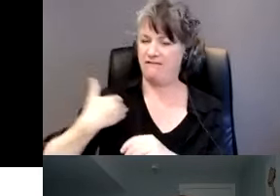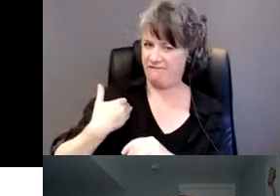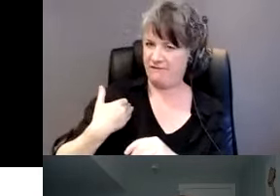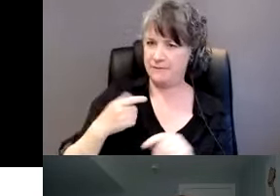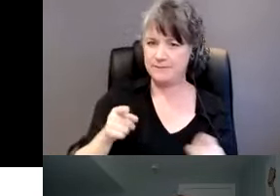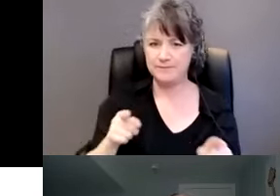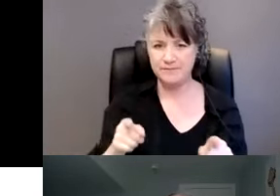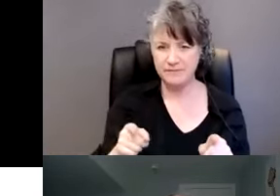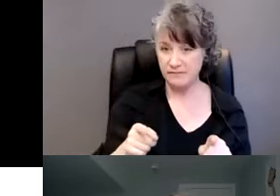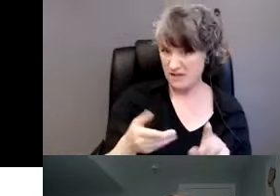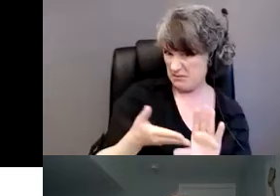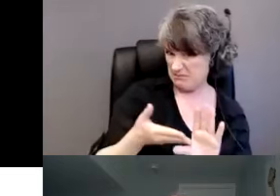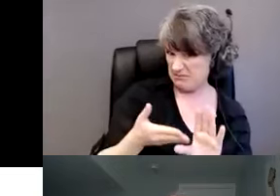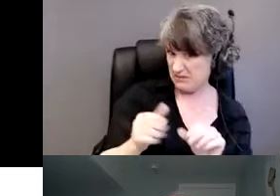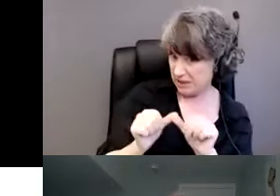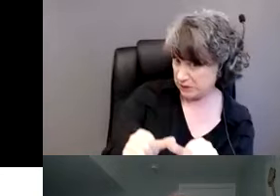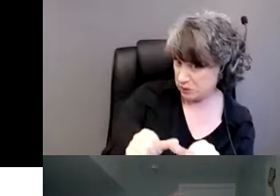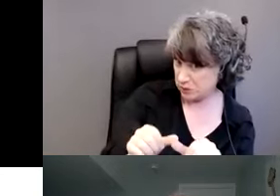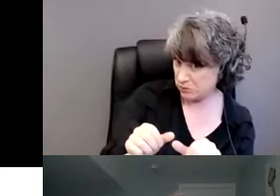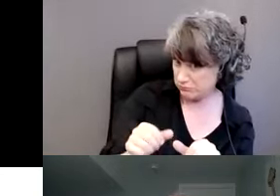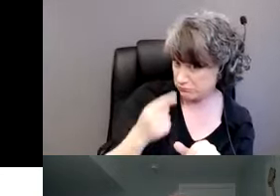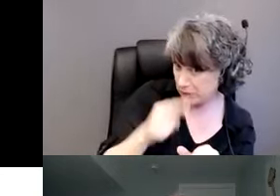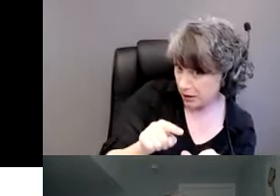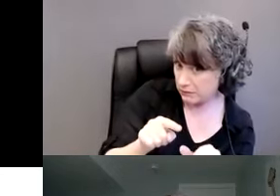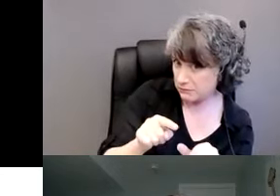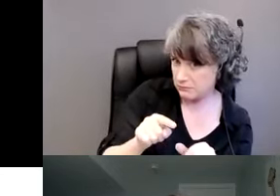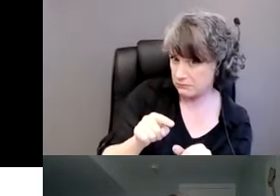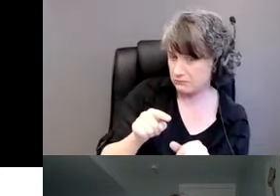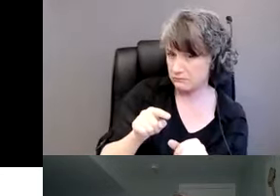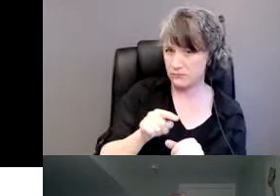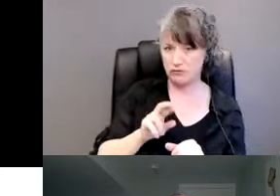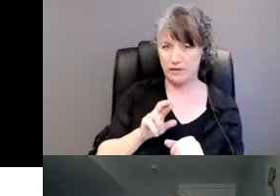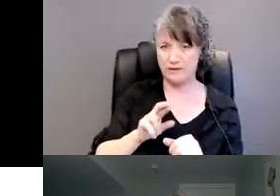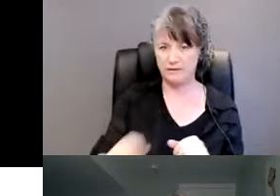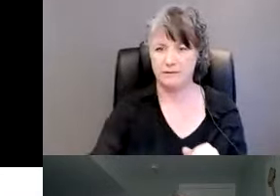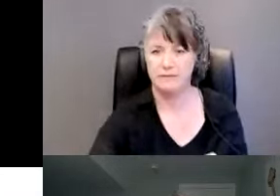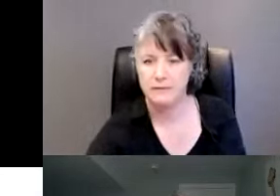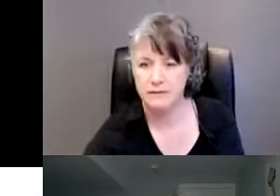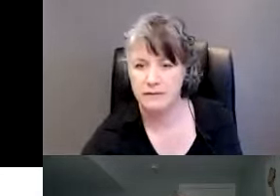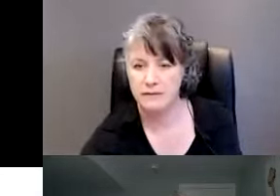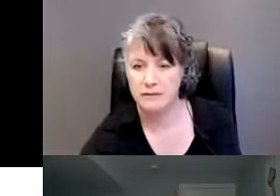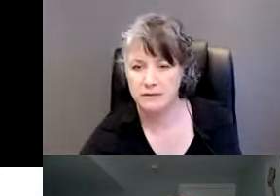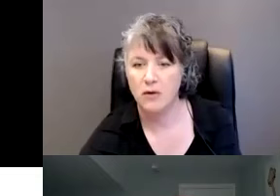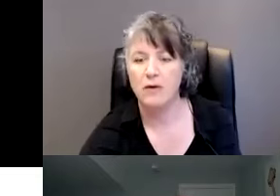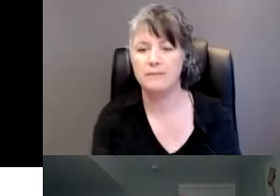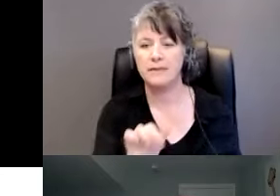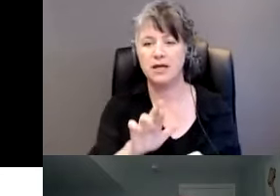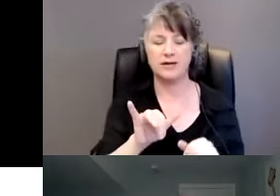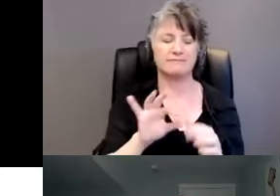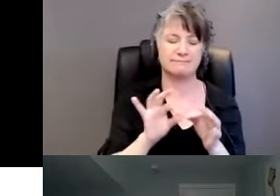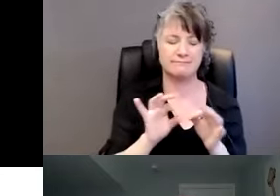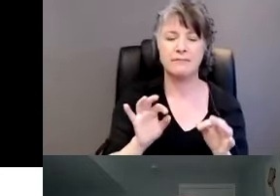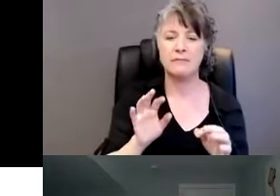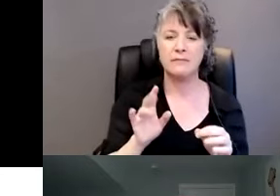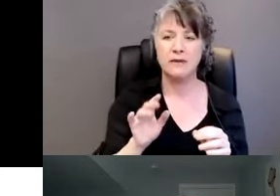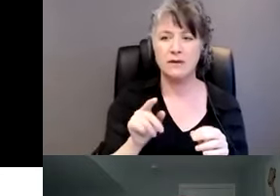up, Dr. Kitamara, if maybe you could speak to us about now, what are the roles and engagement that you would be able